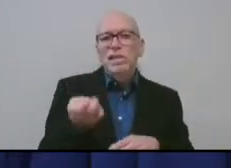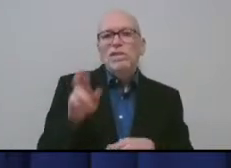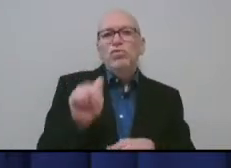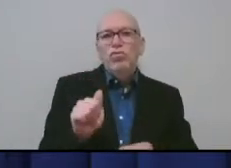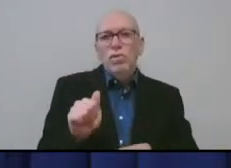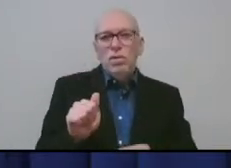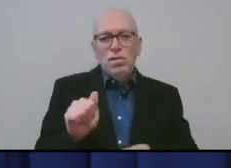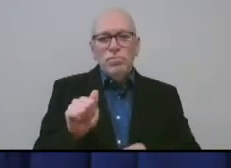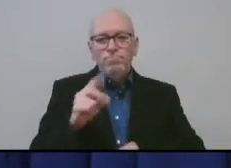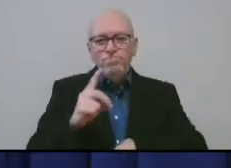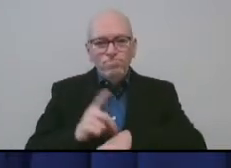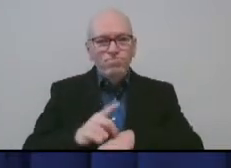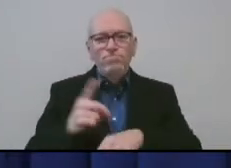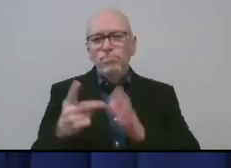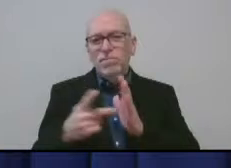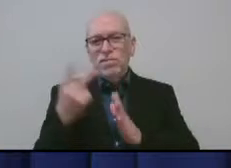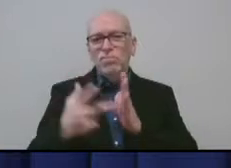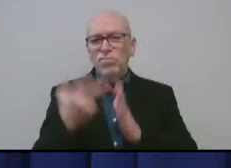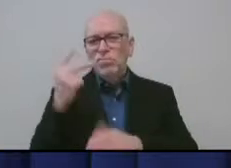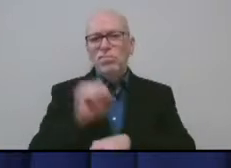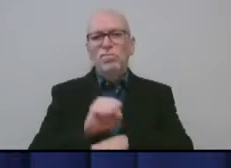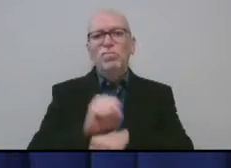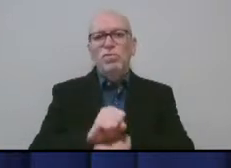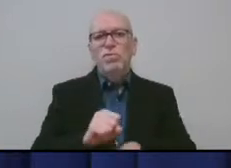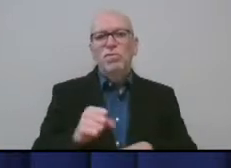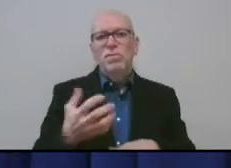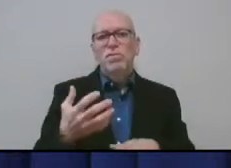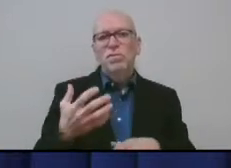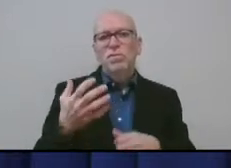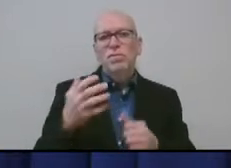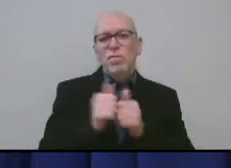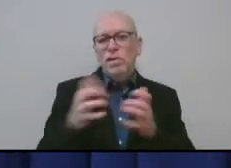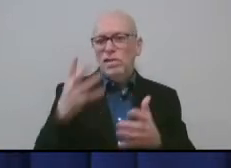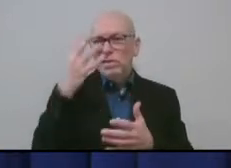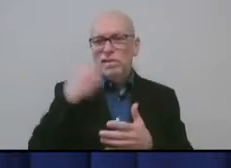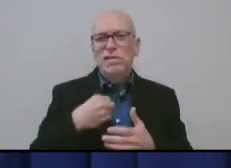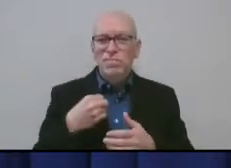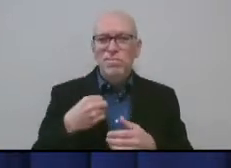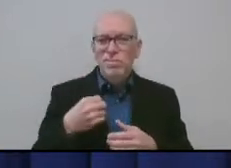and double, triple shifts and going without sleep now for